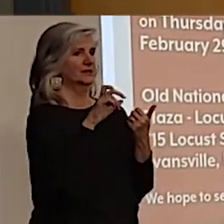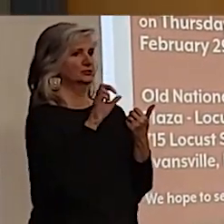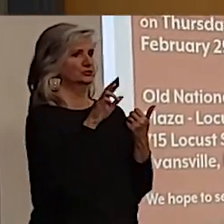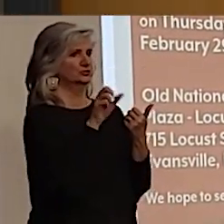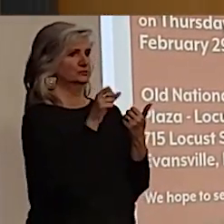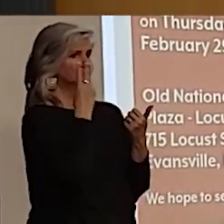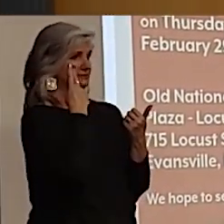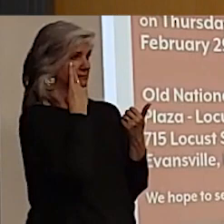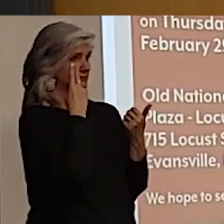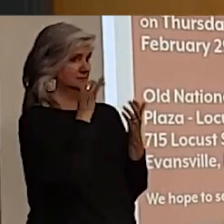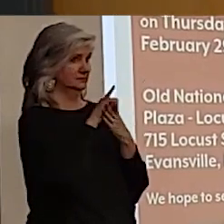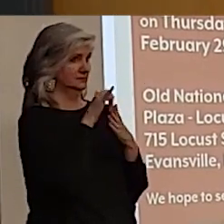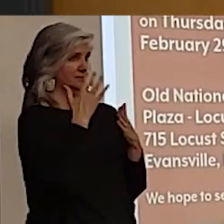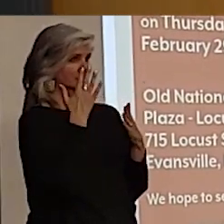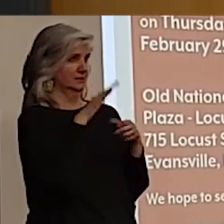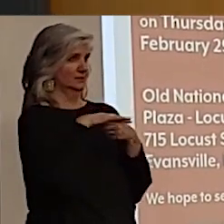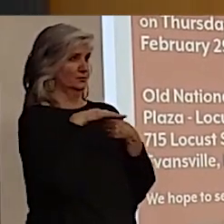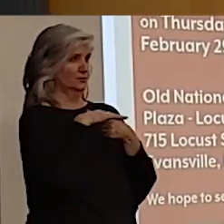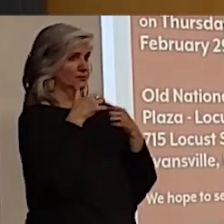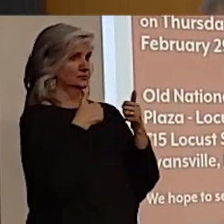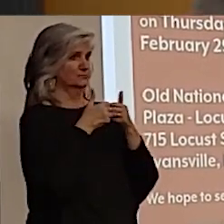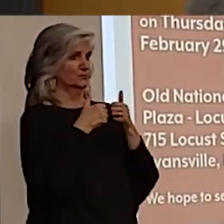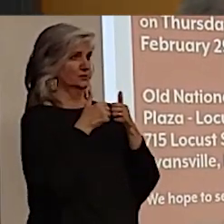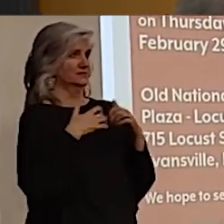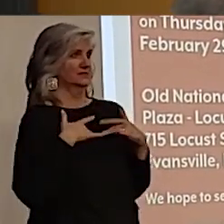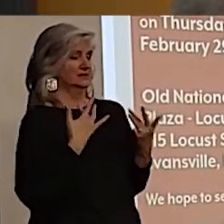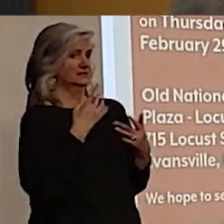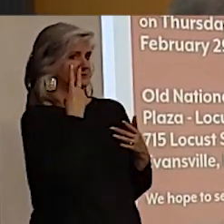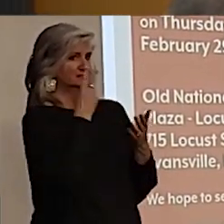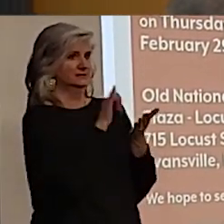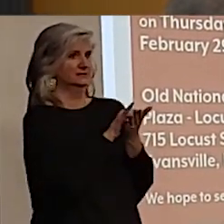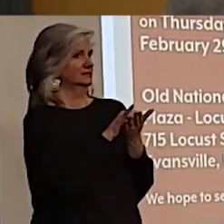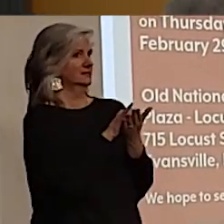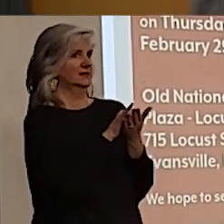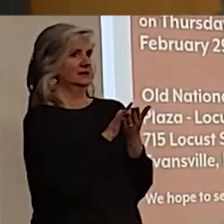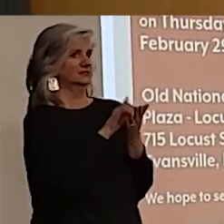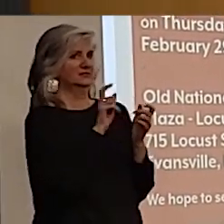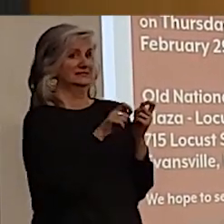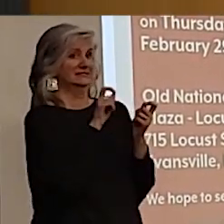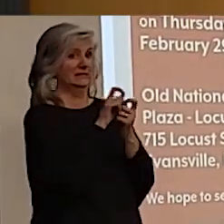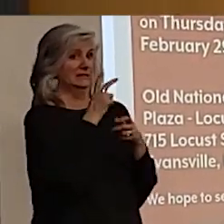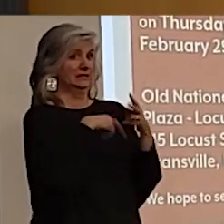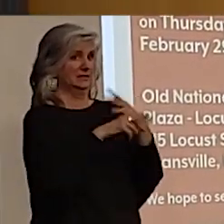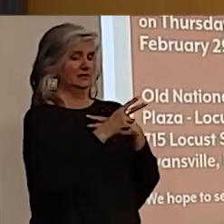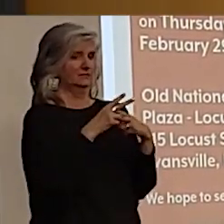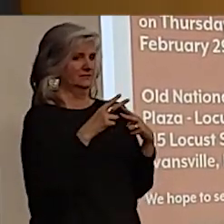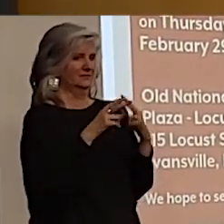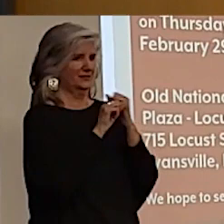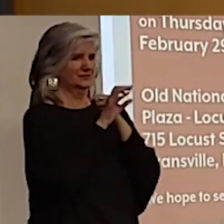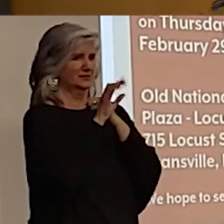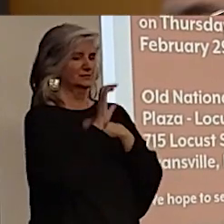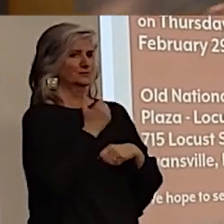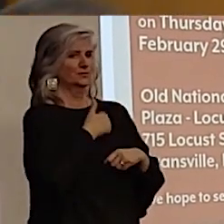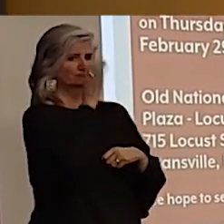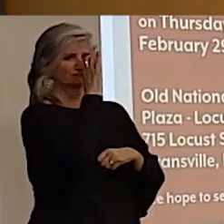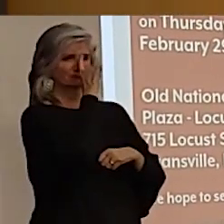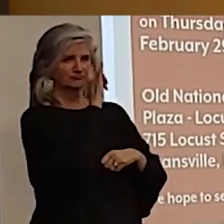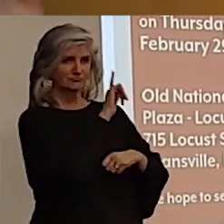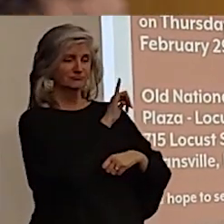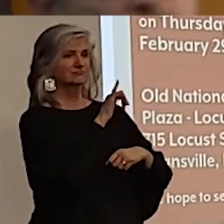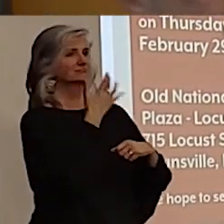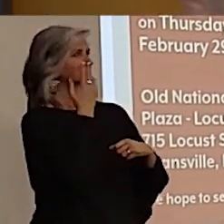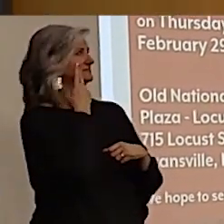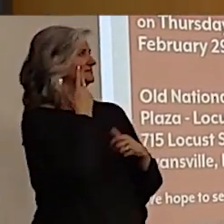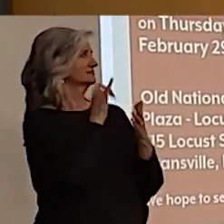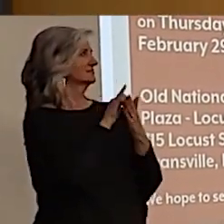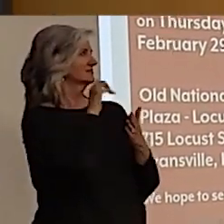you see, or a local sports event, you see those billboards. Yeah, those are exactly the types of advertisements that we're looking through, making sure utilities are